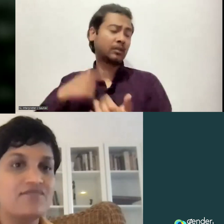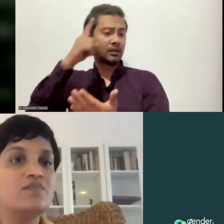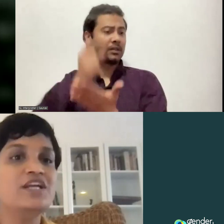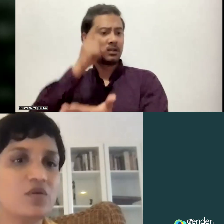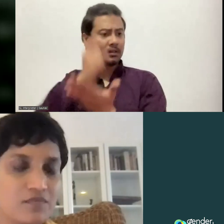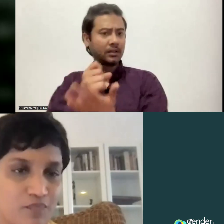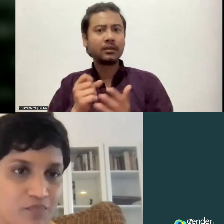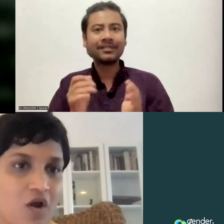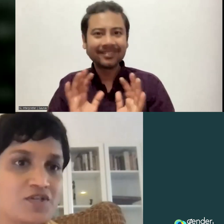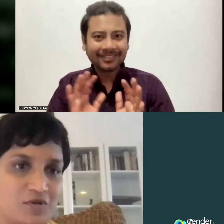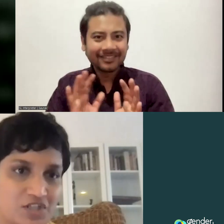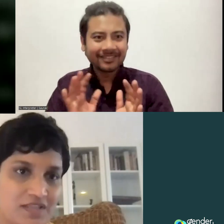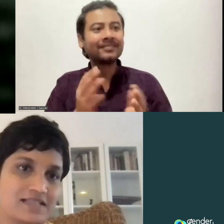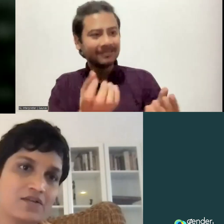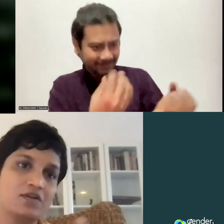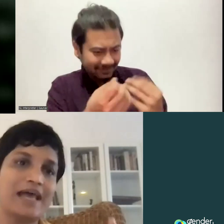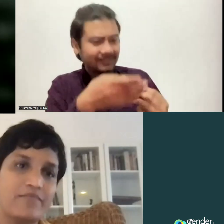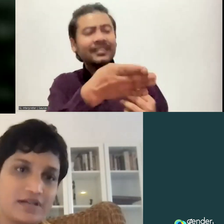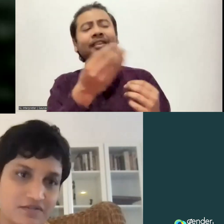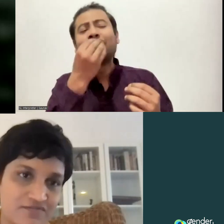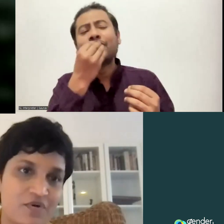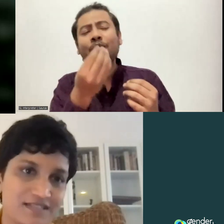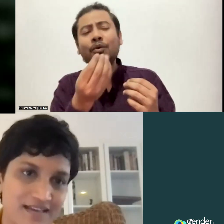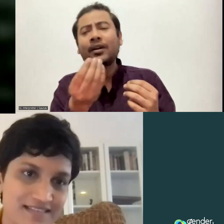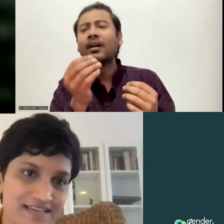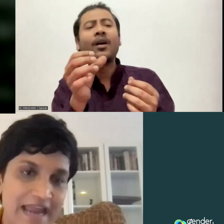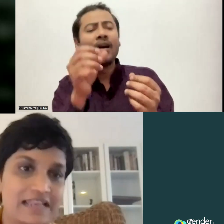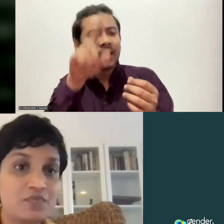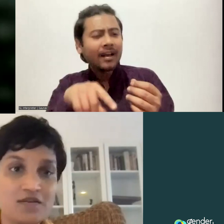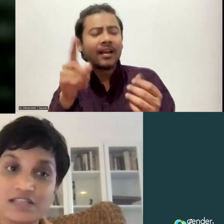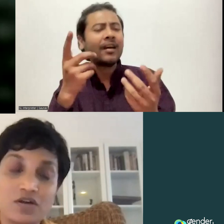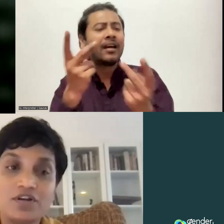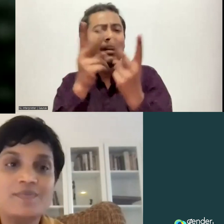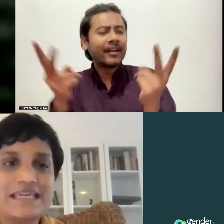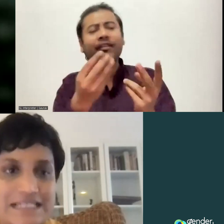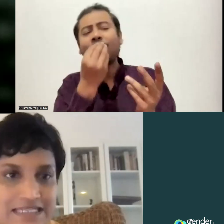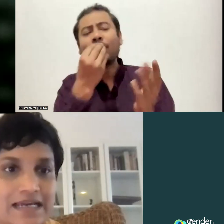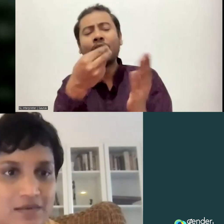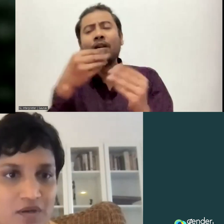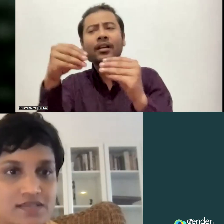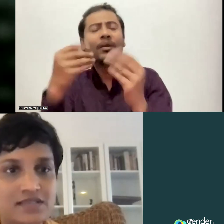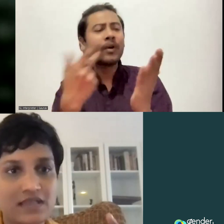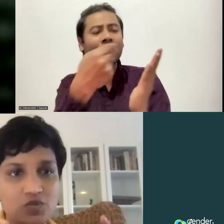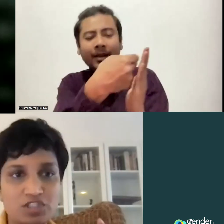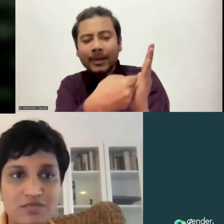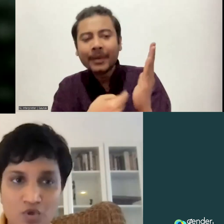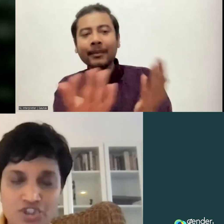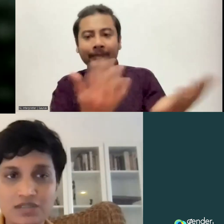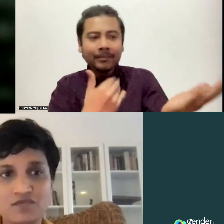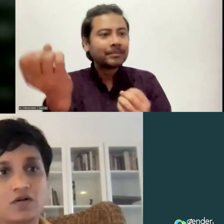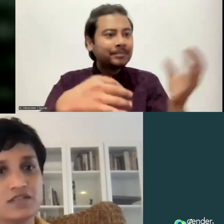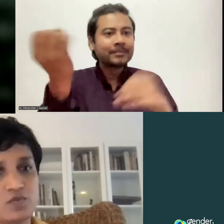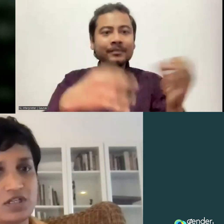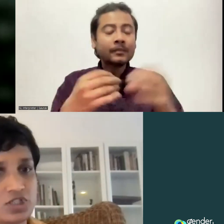has everybody contributed to it? That's sort of the collaborative process. And in the process, it's not going to be easy, right? Because there's so much